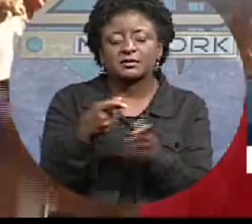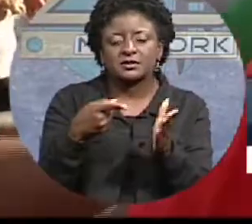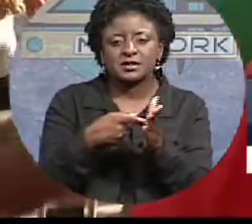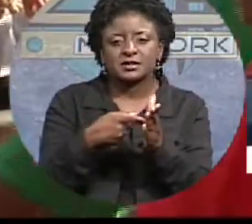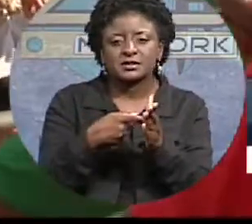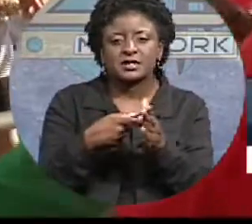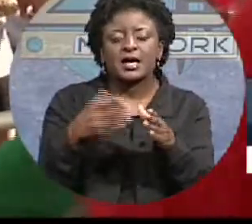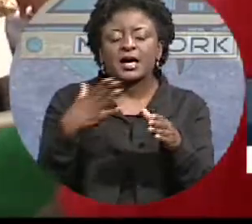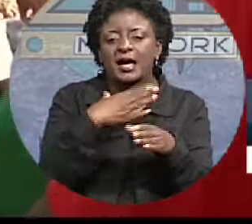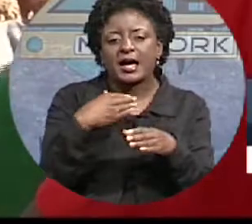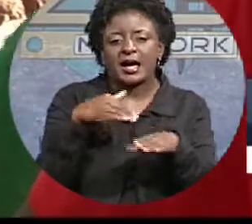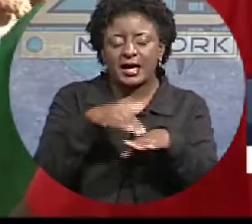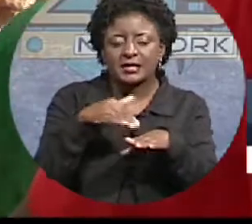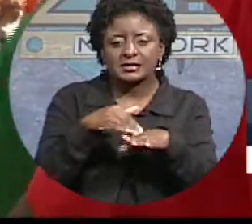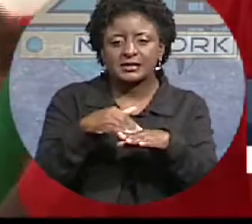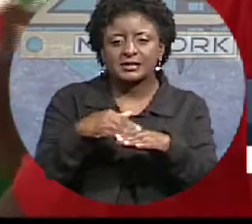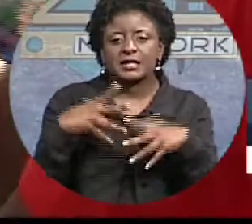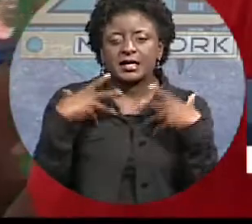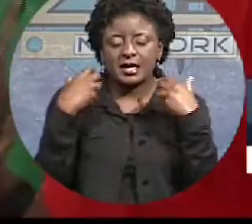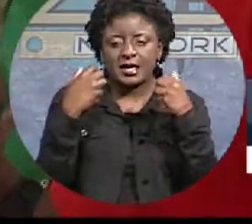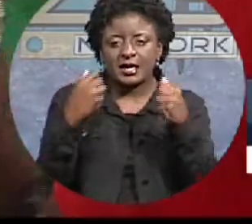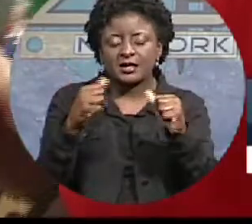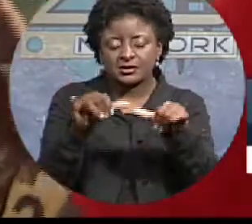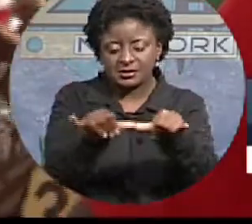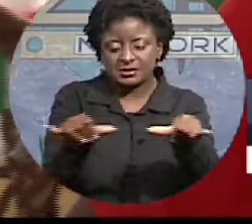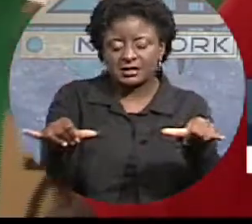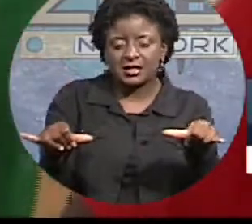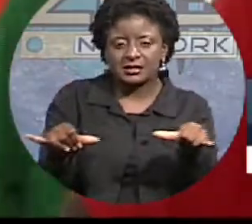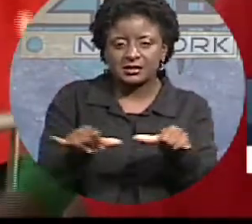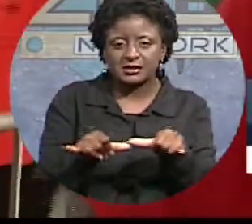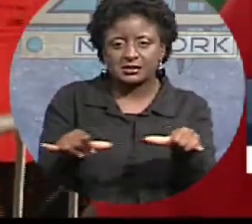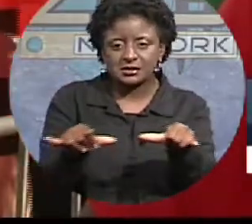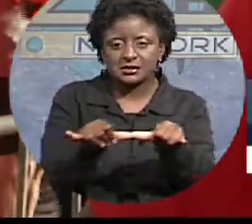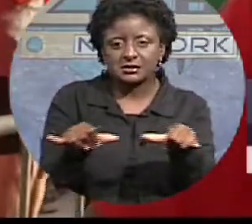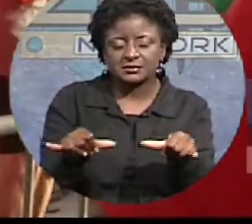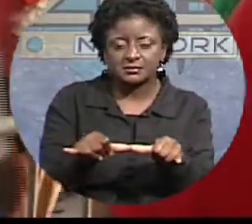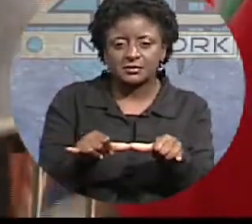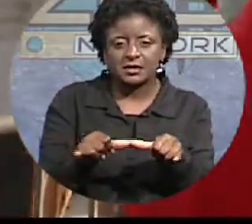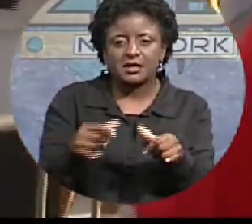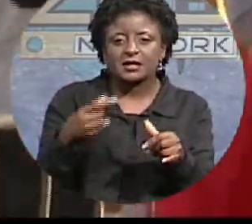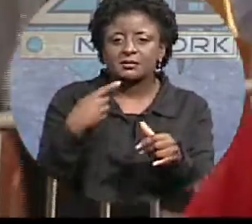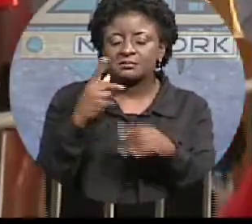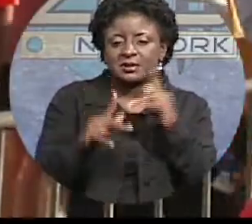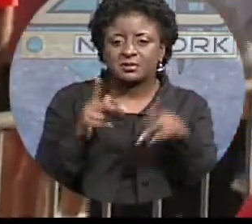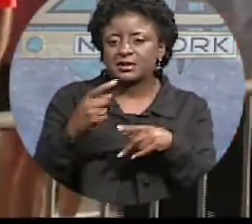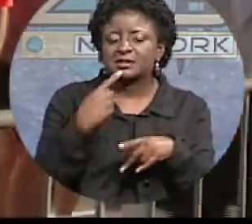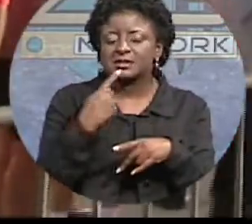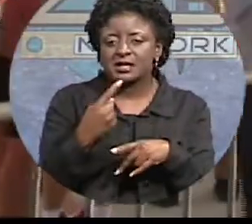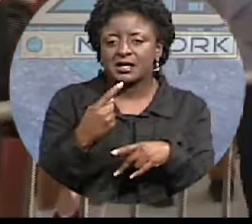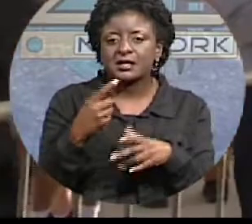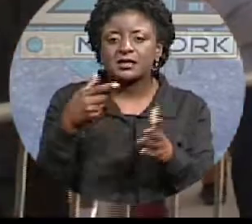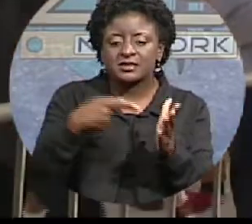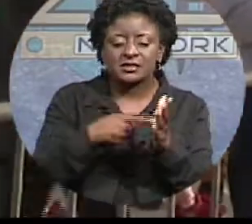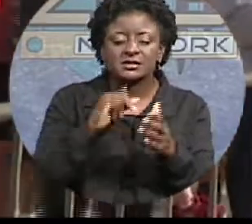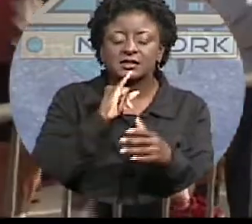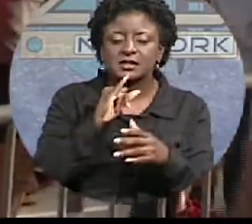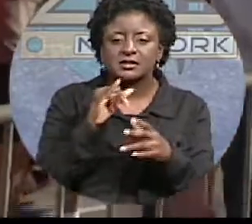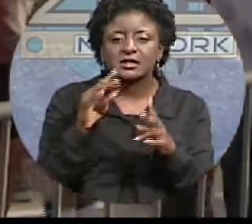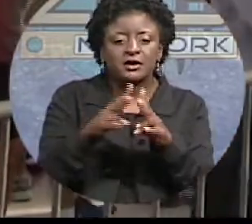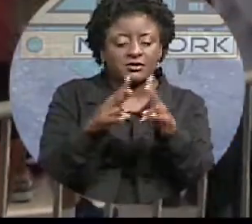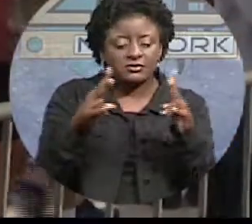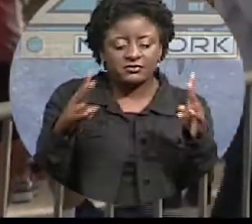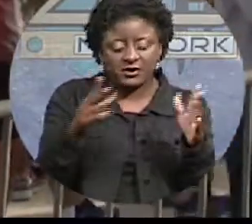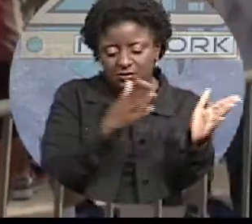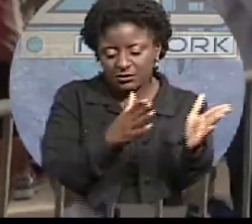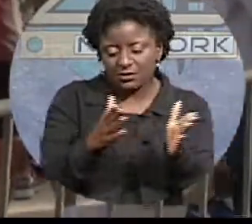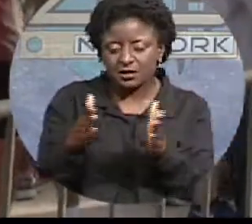Don't care what. The consistent thing that people are saying, this is very well organized. Once we do that, and people get this thing,